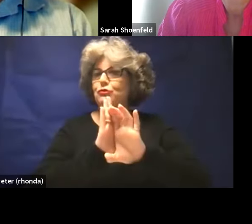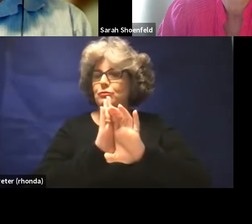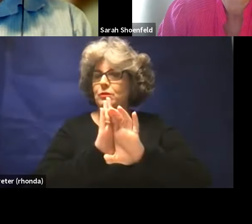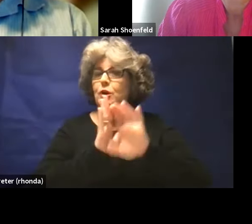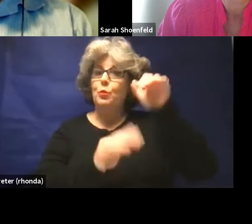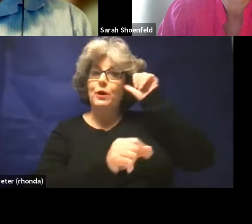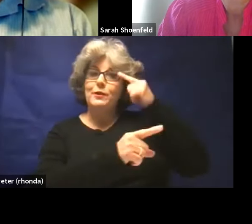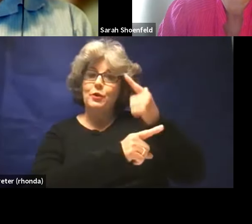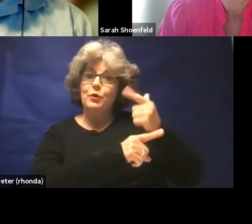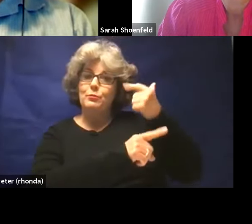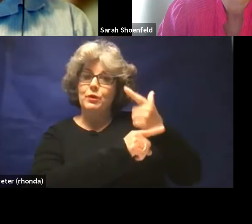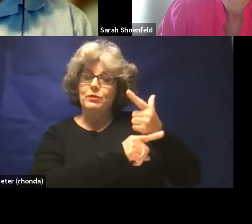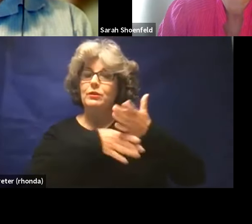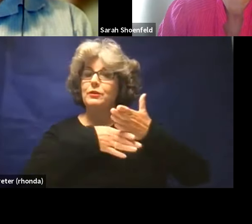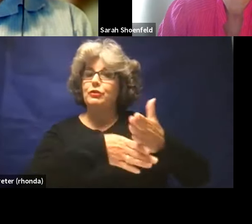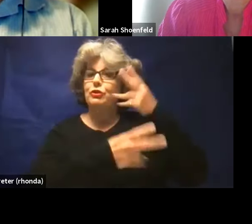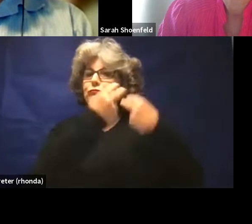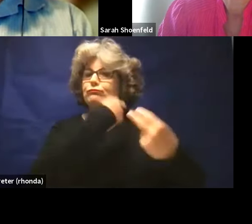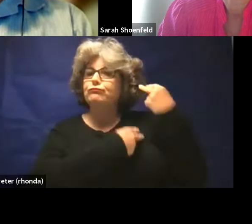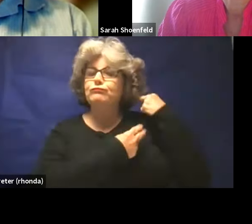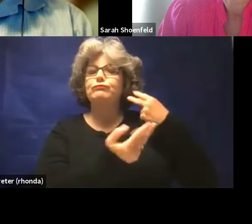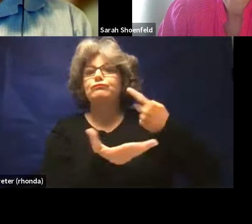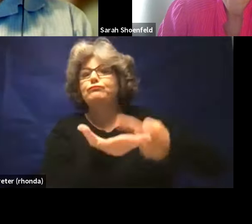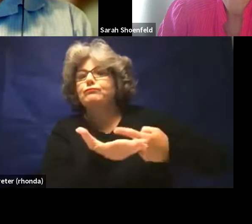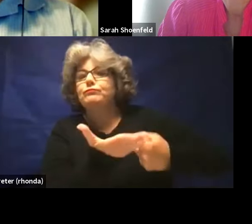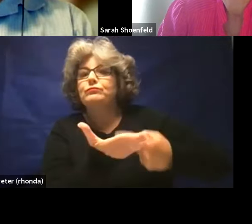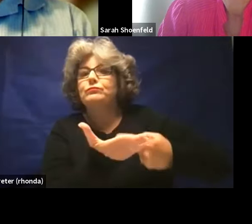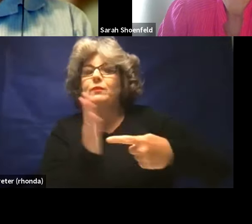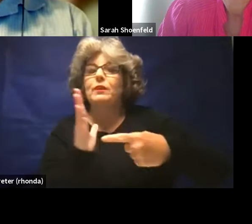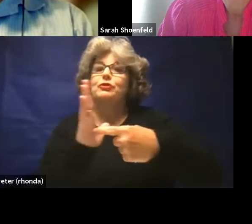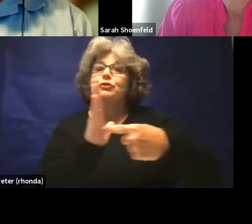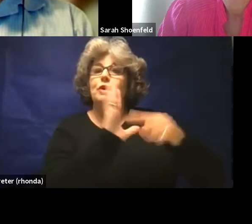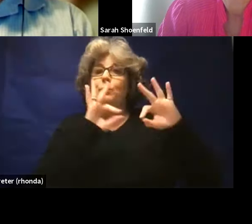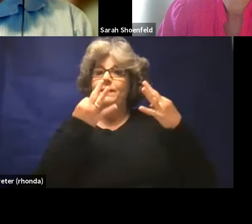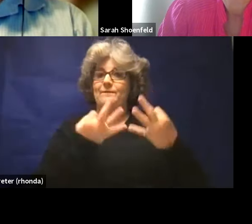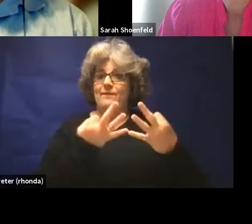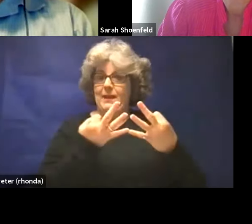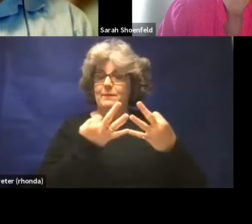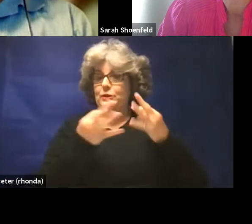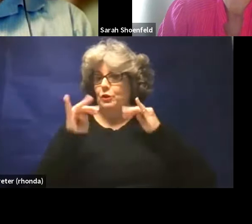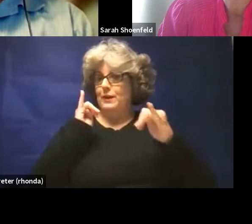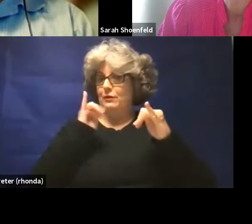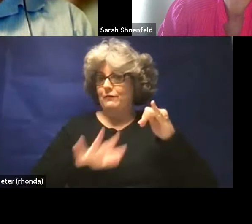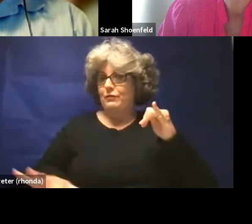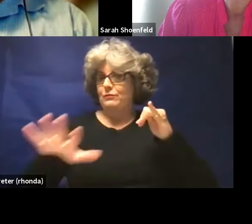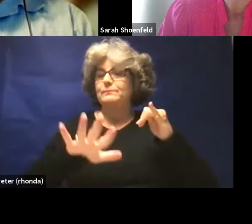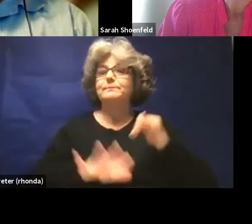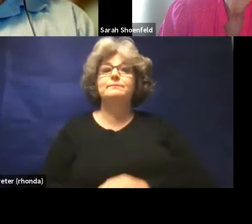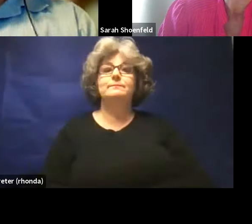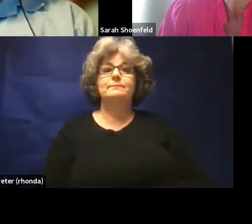her brothers, who also shared their memories. And she's shown with them and the two students who interviewed that family.